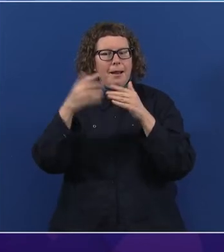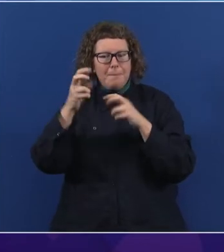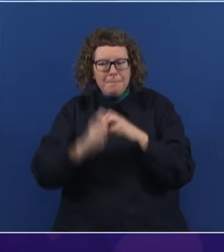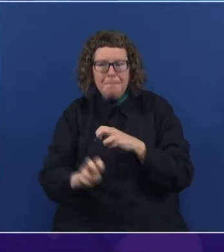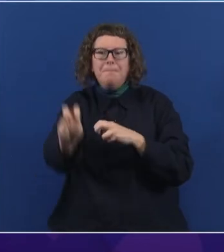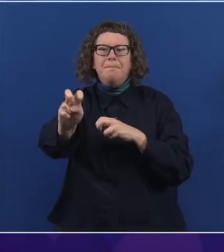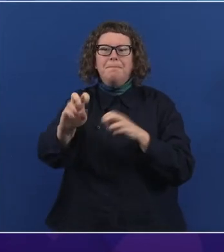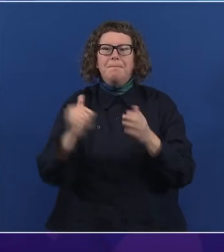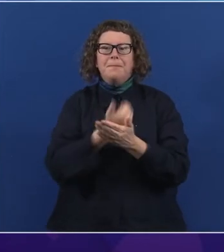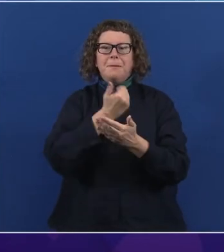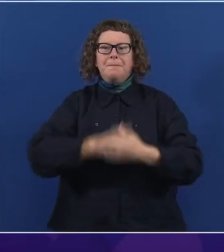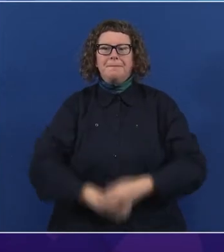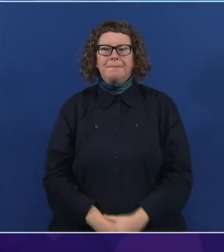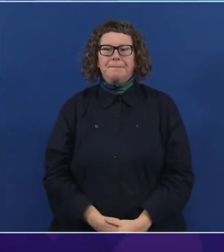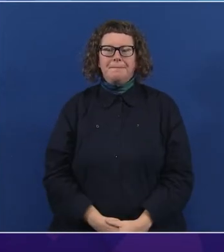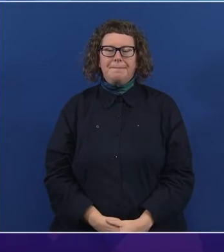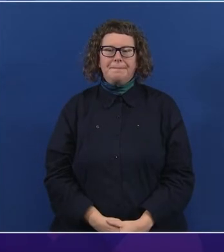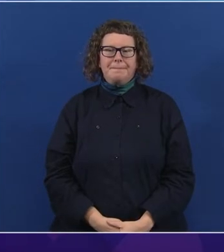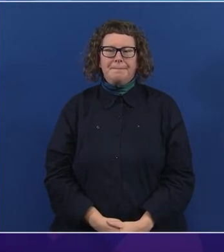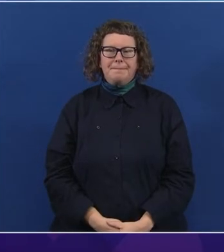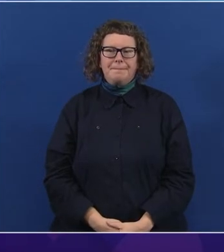one.